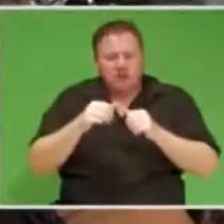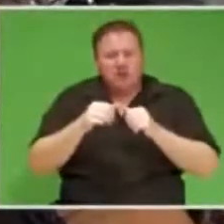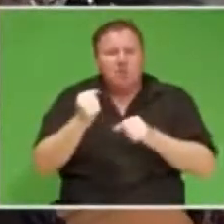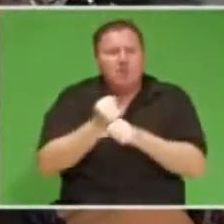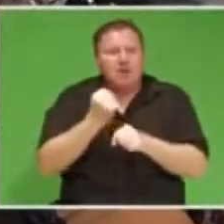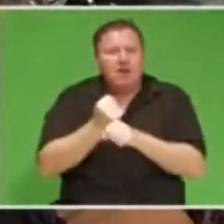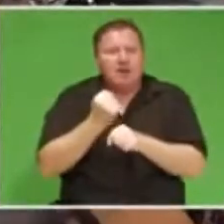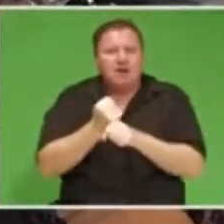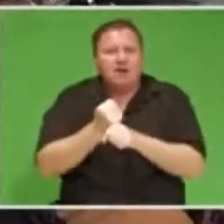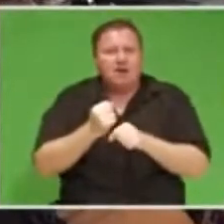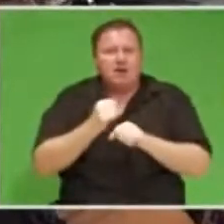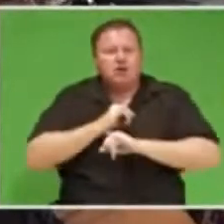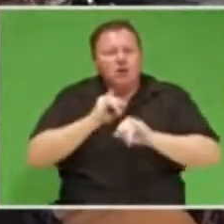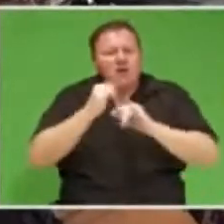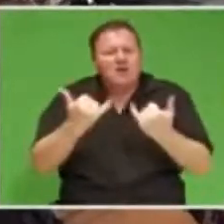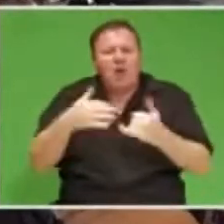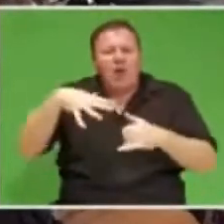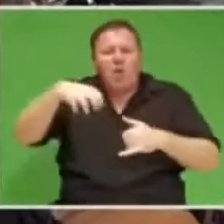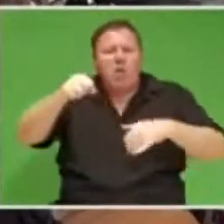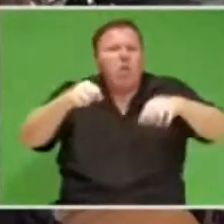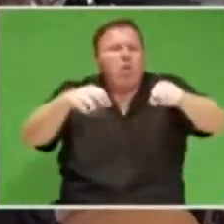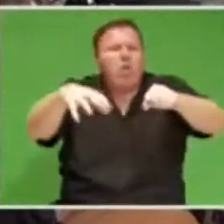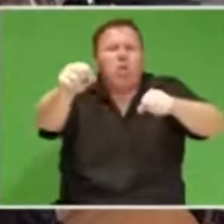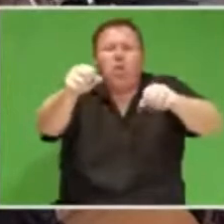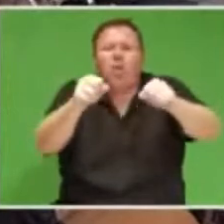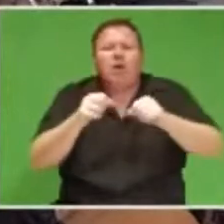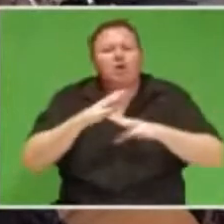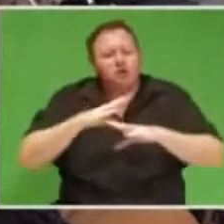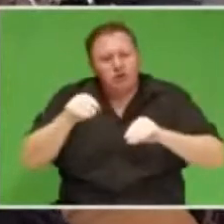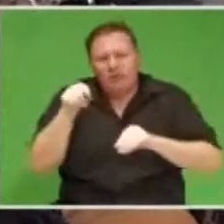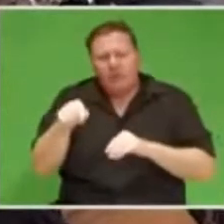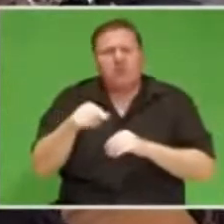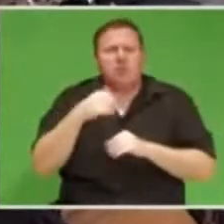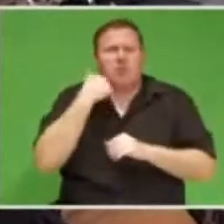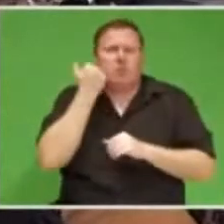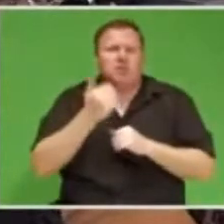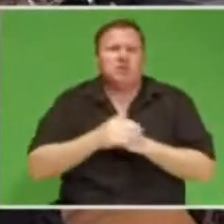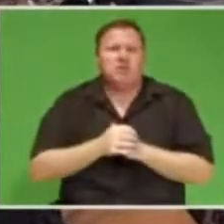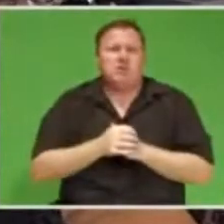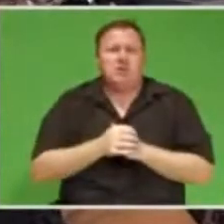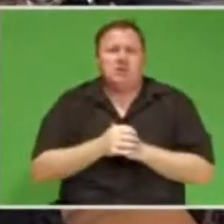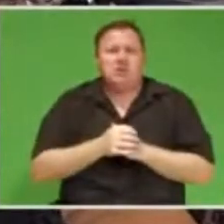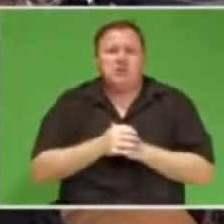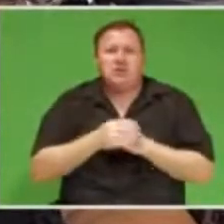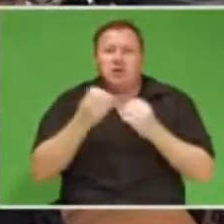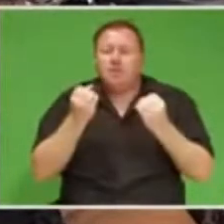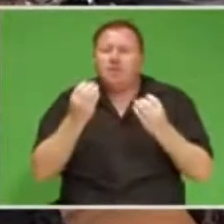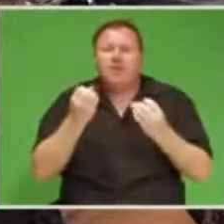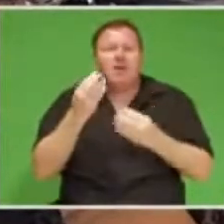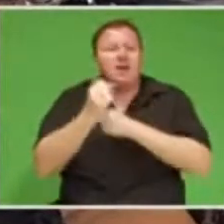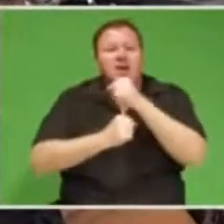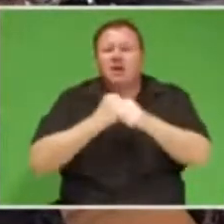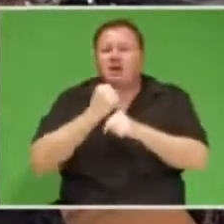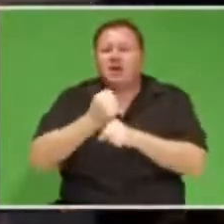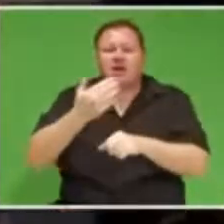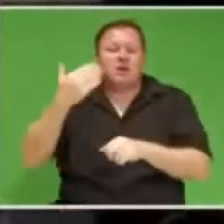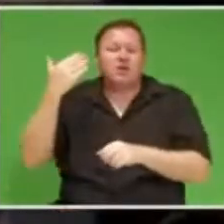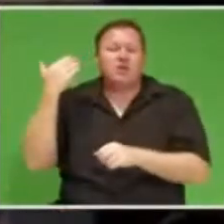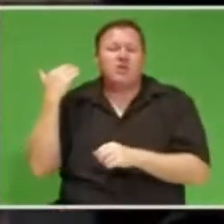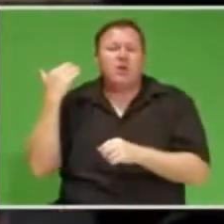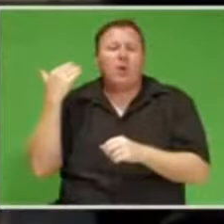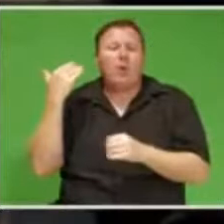profound energy crisis, the seeds of which were planted many years ago. We cannot undo